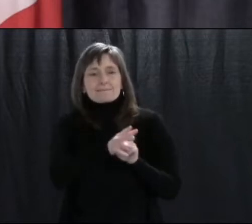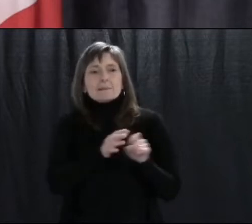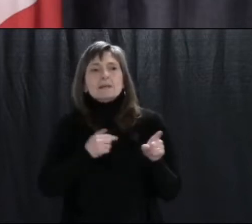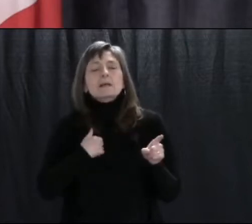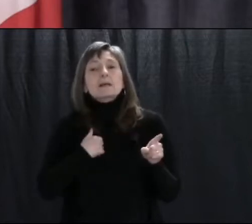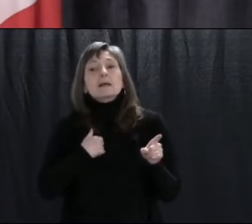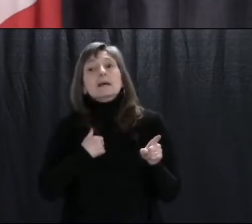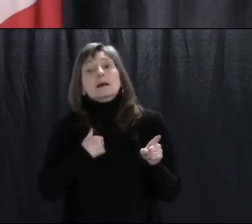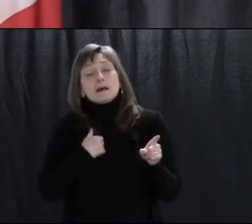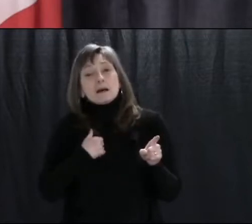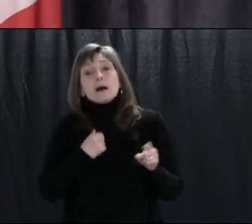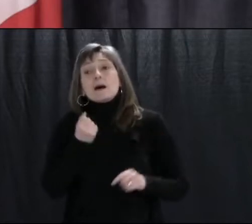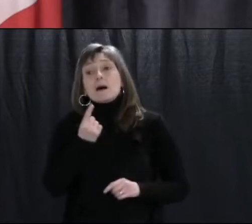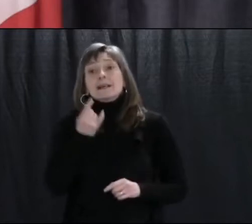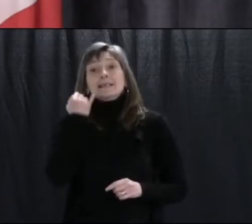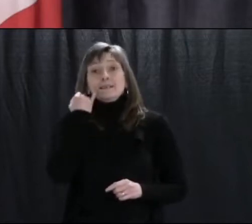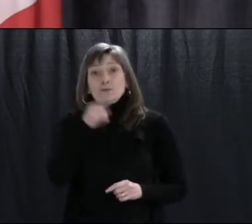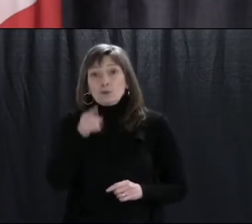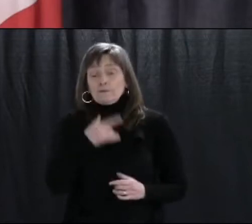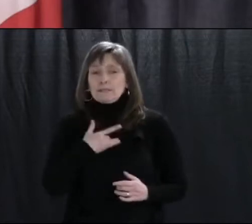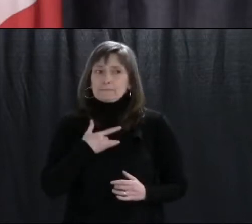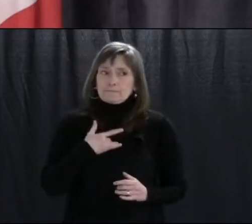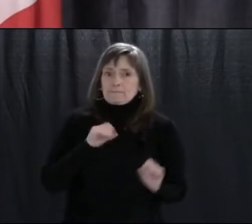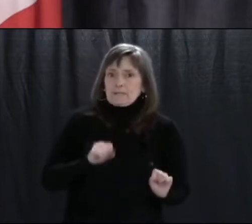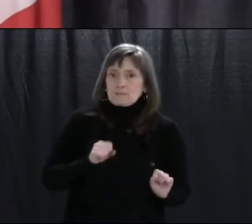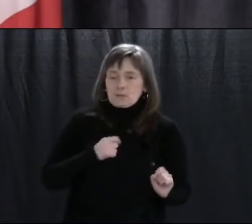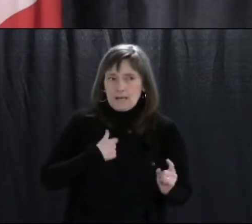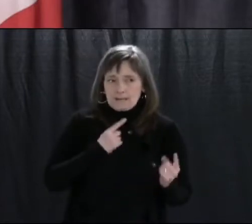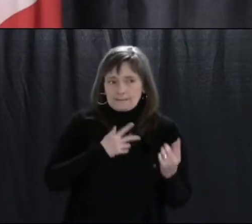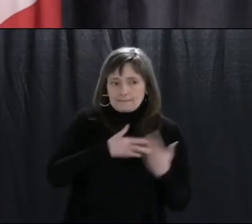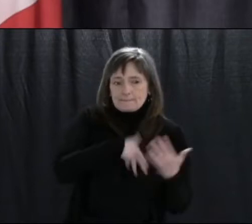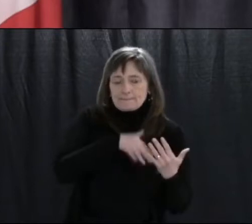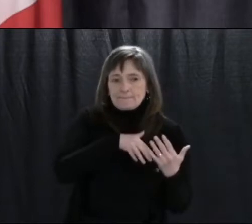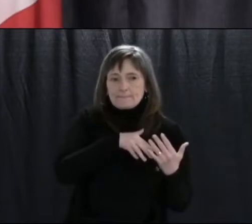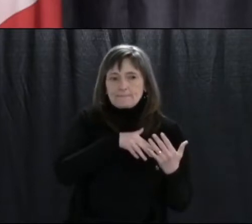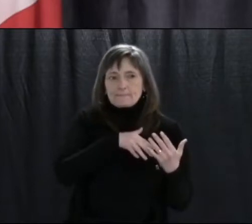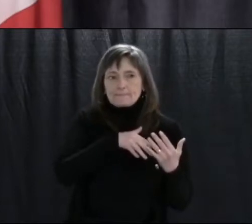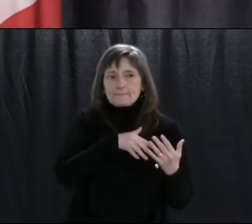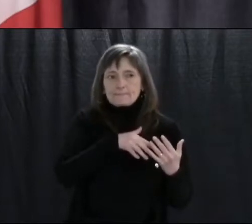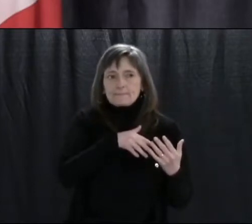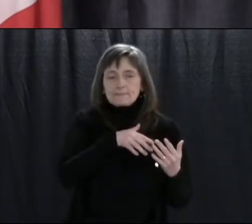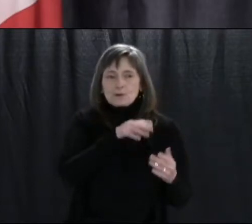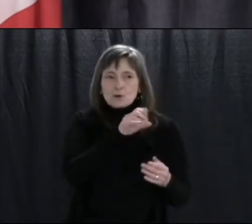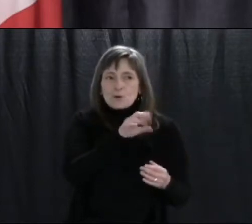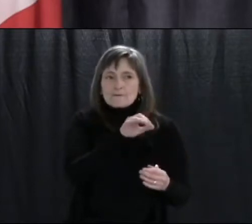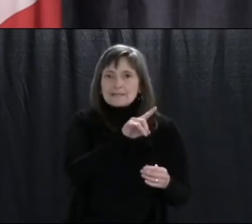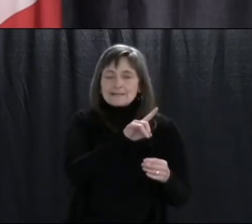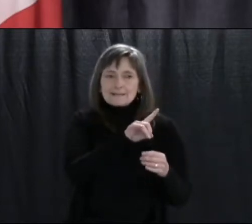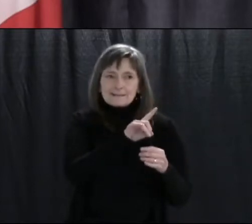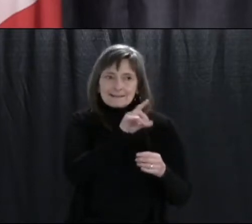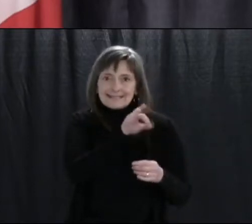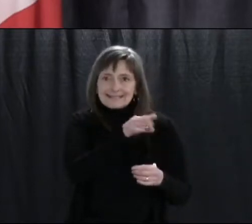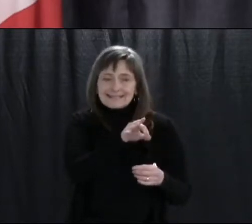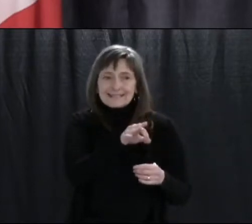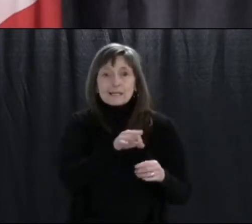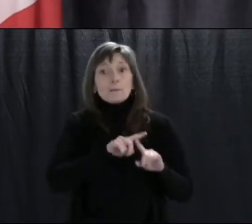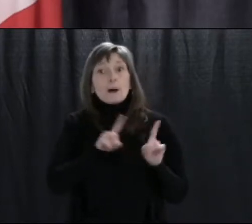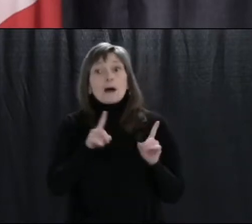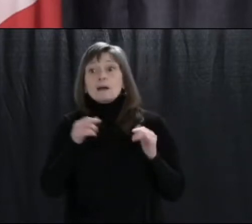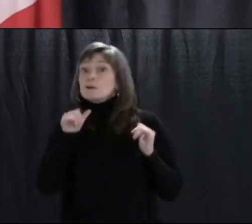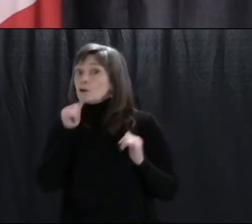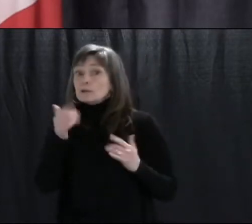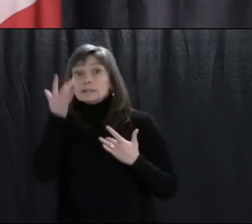contact with a person who is a presumed positive for COVID-19 and are asymptomatic that you are not required to